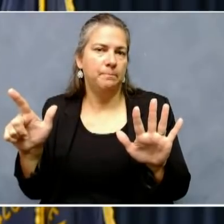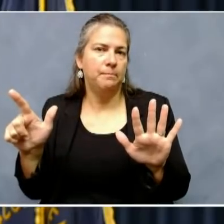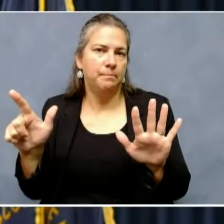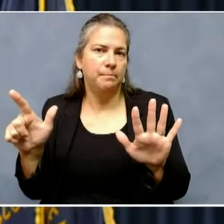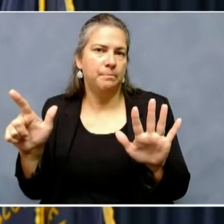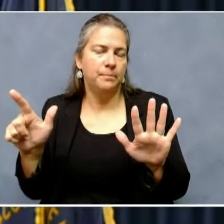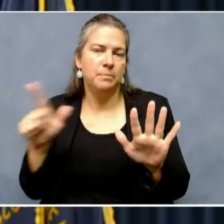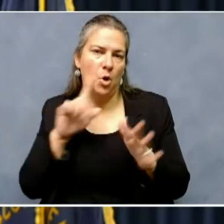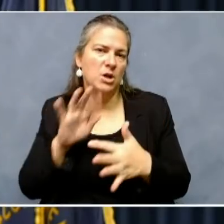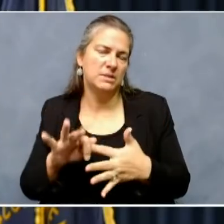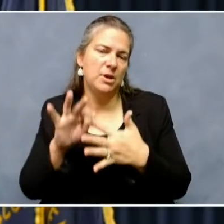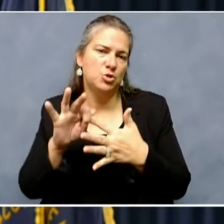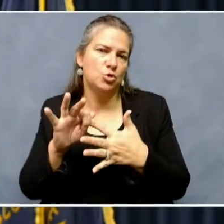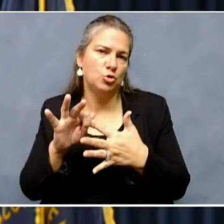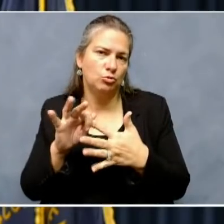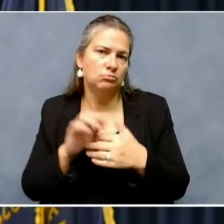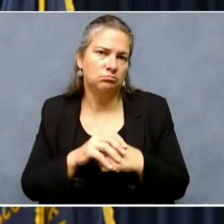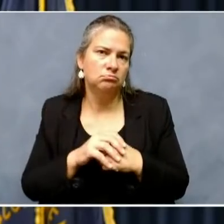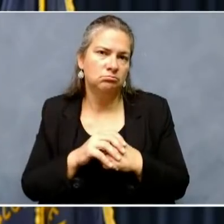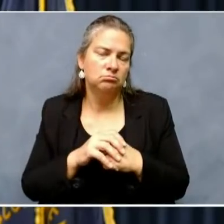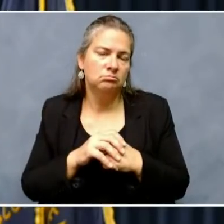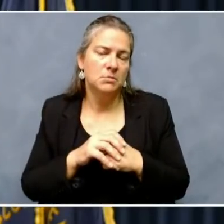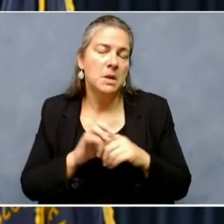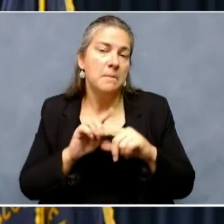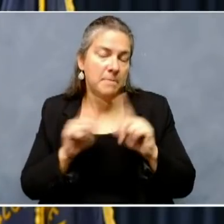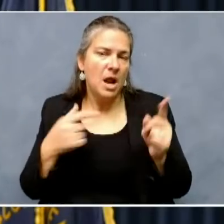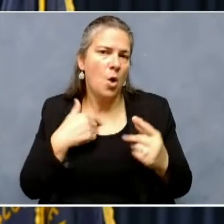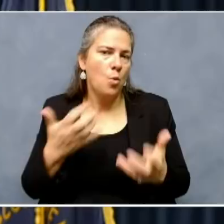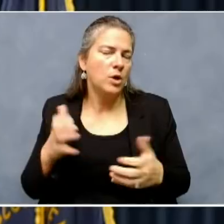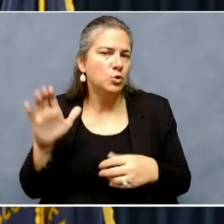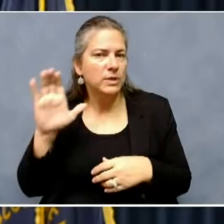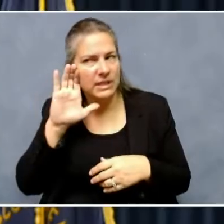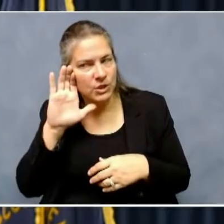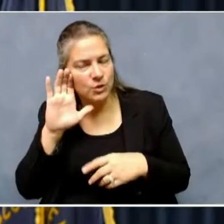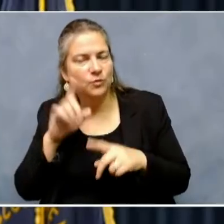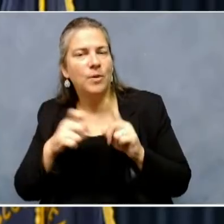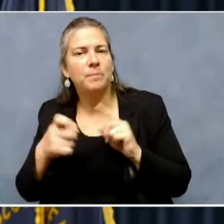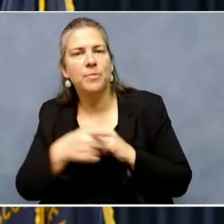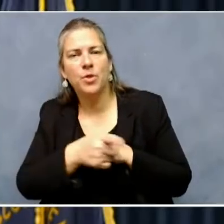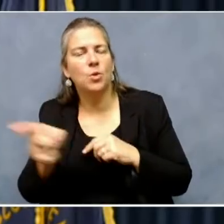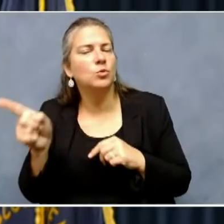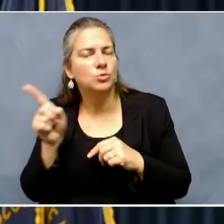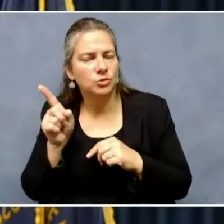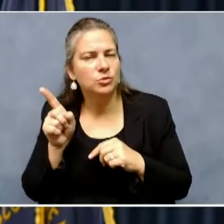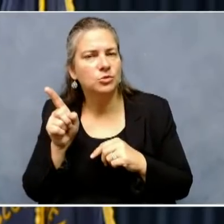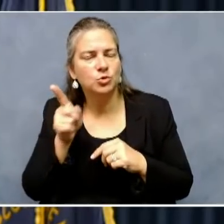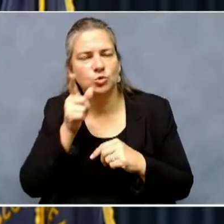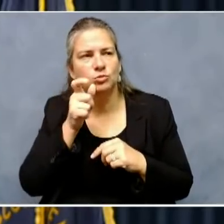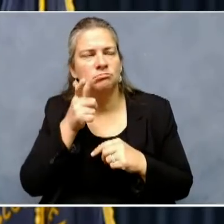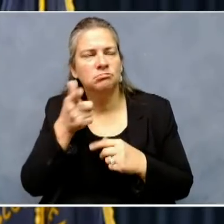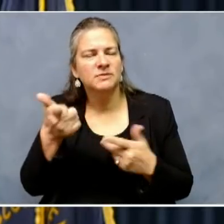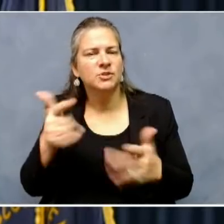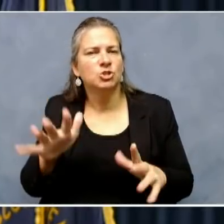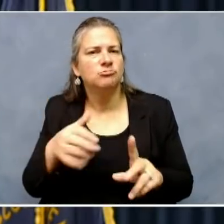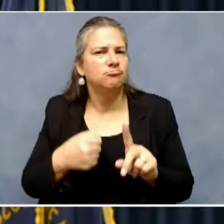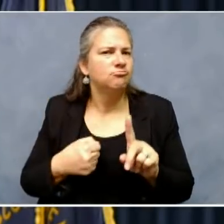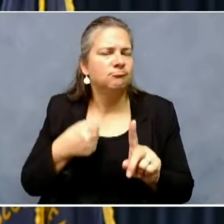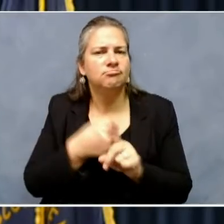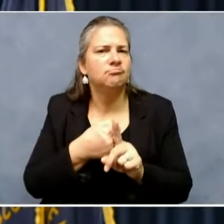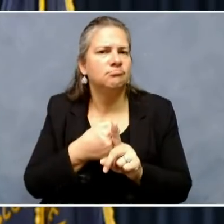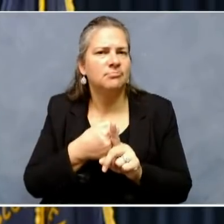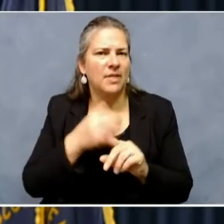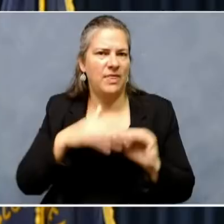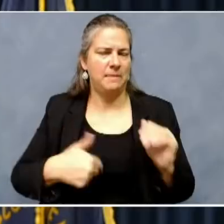special. But I really want to hear from those that have been impacted even more so than I